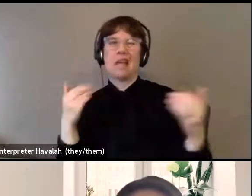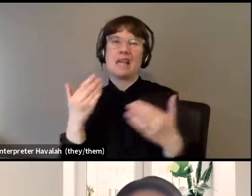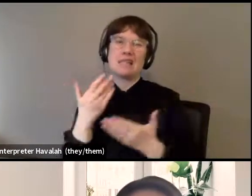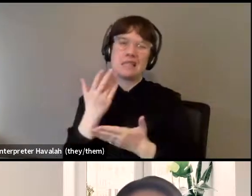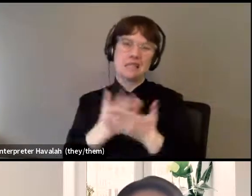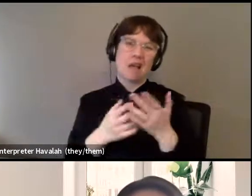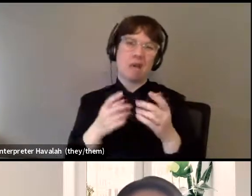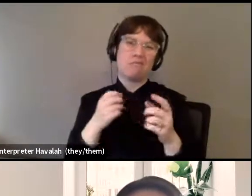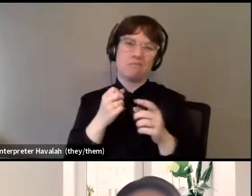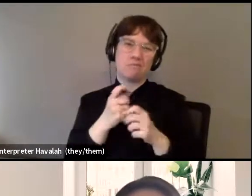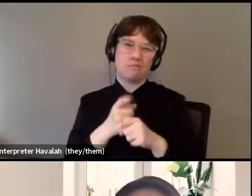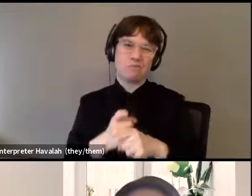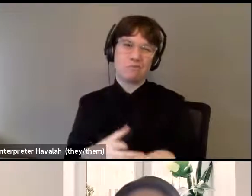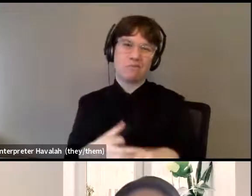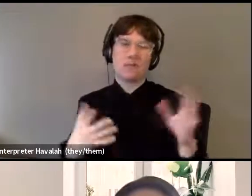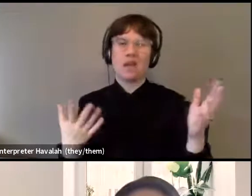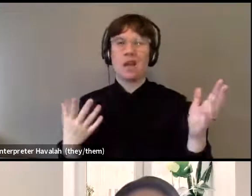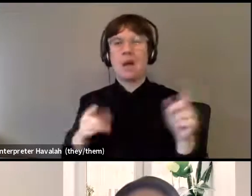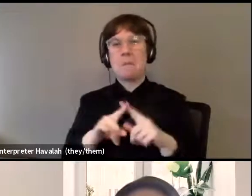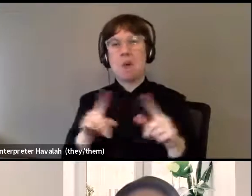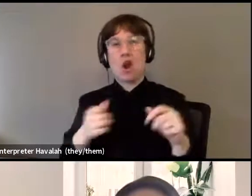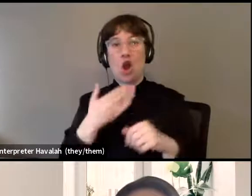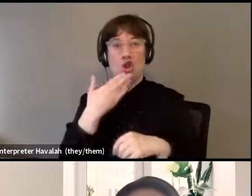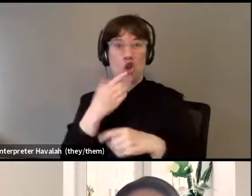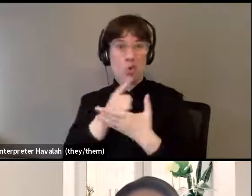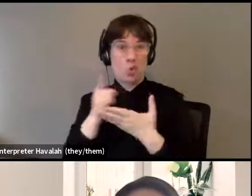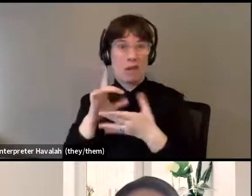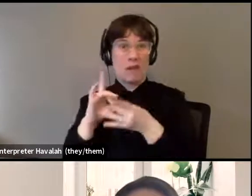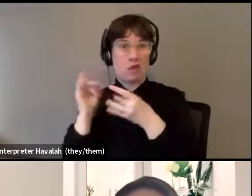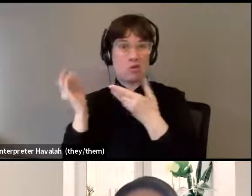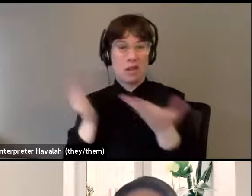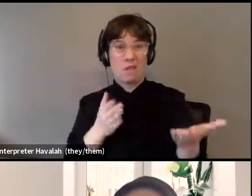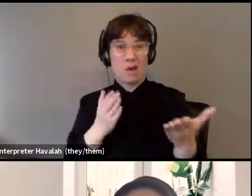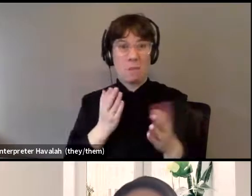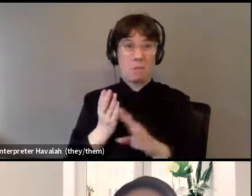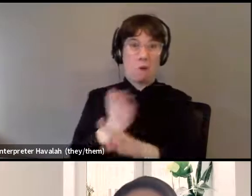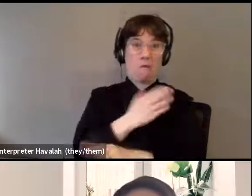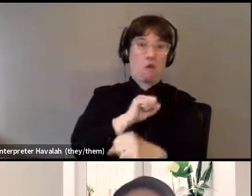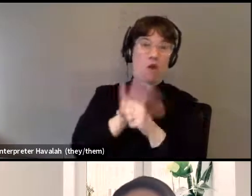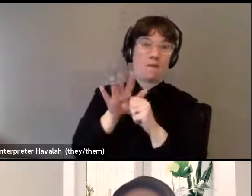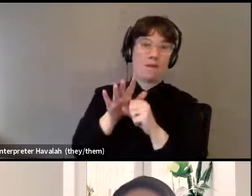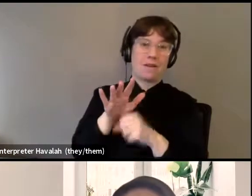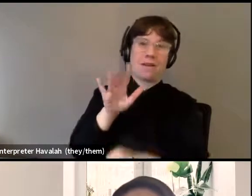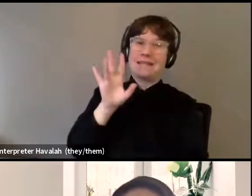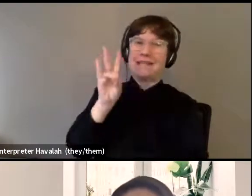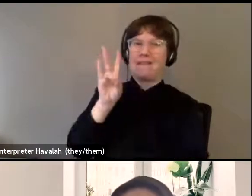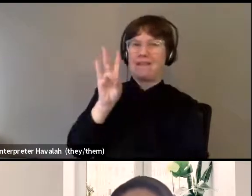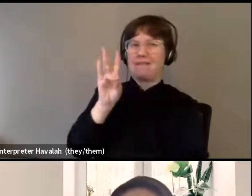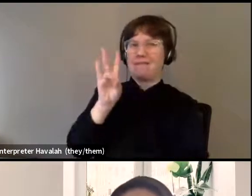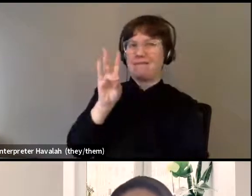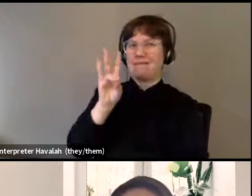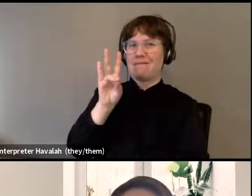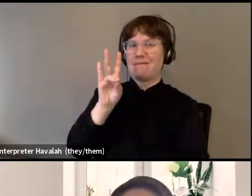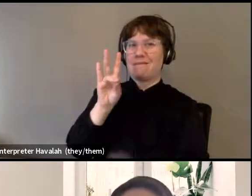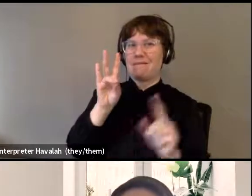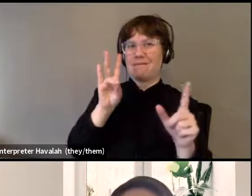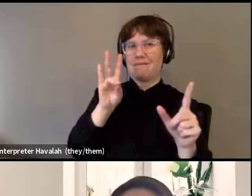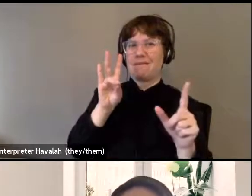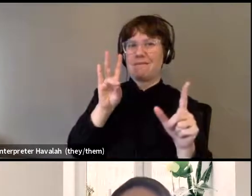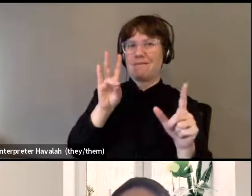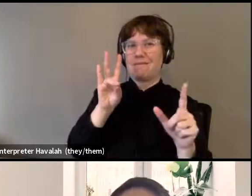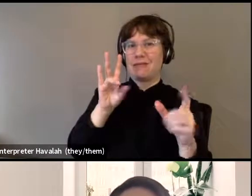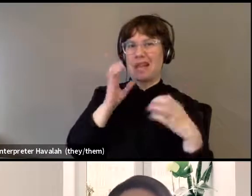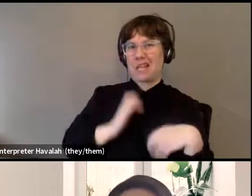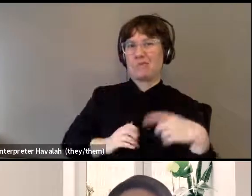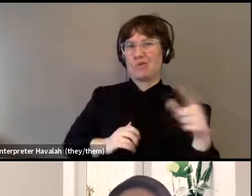once a month customers. A good week on delivery before would have been 7 residential customers. And I would get really